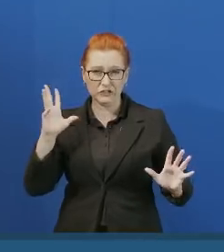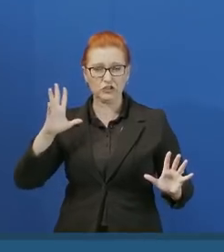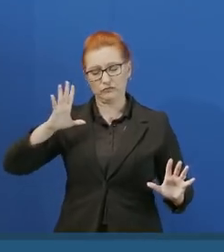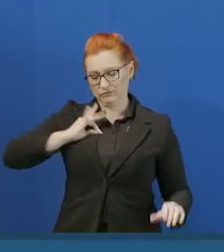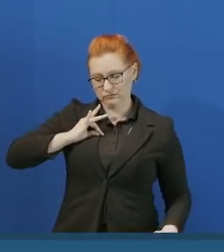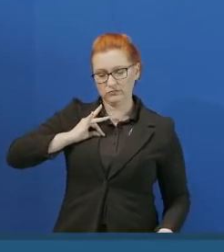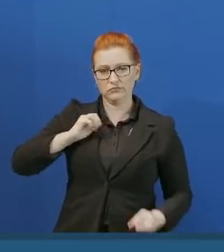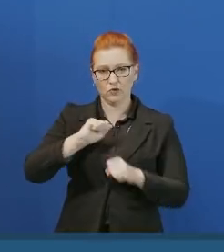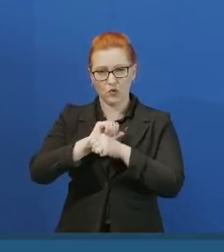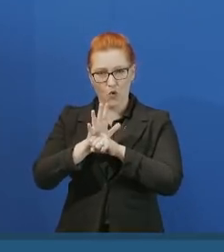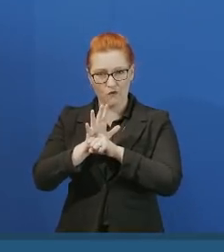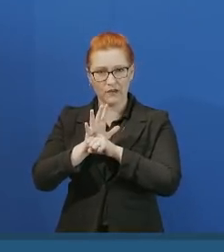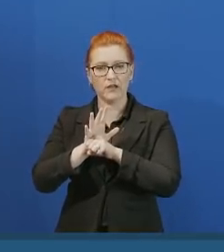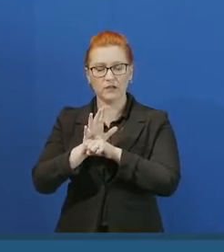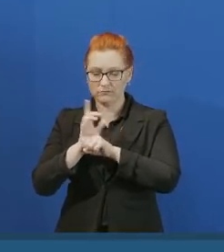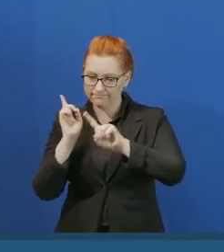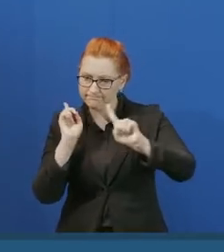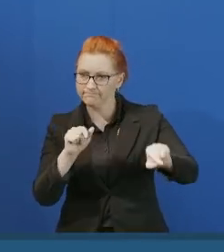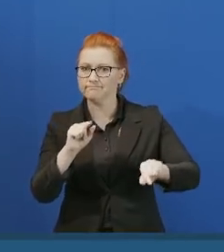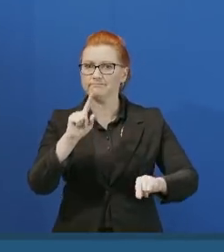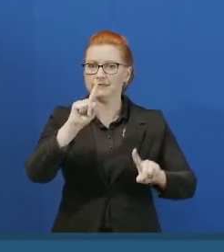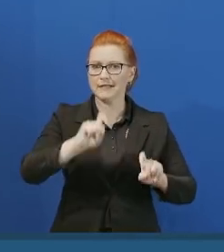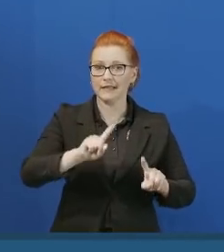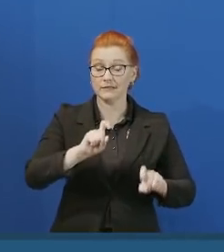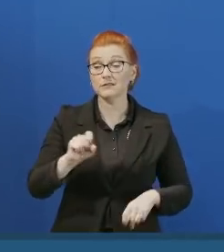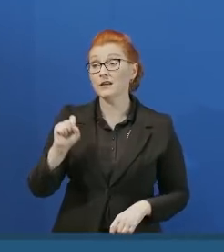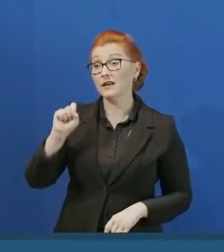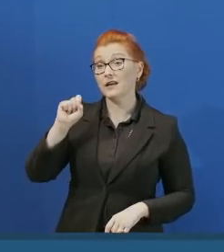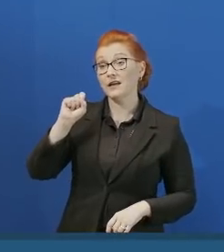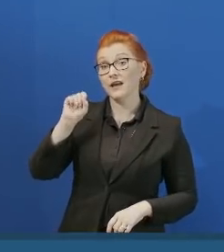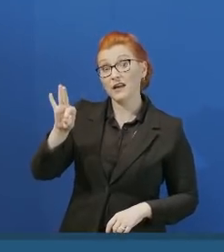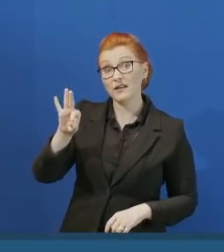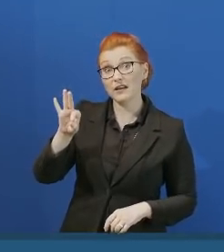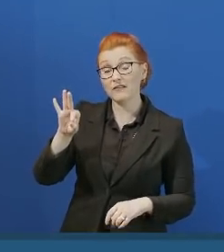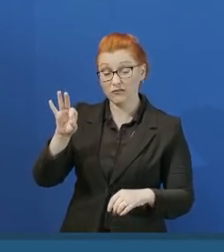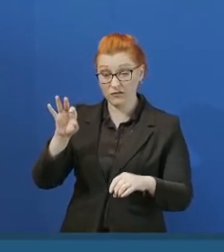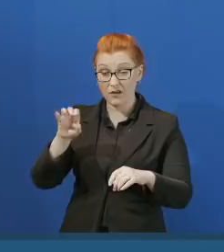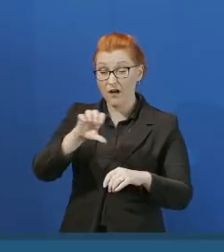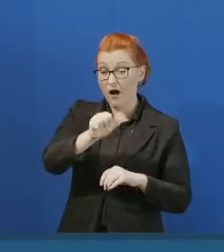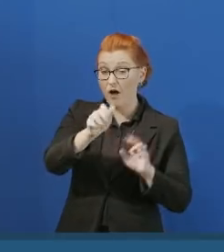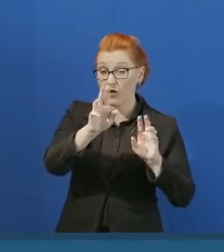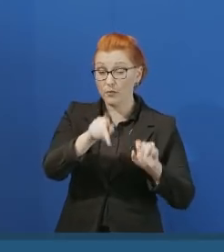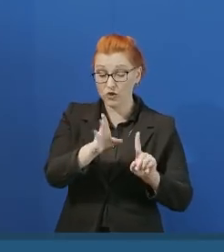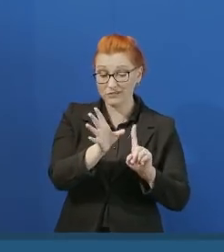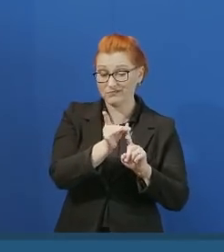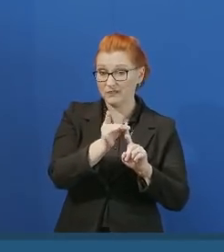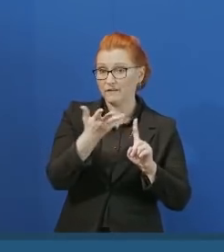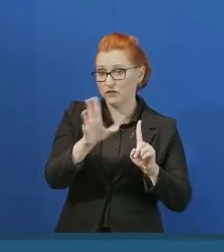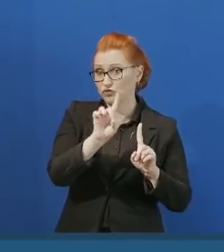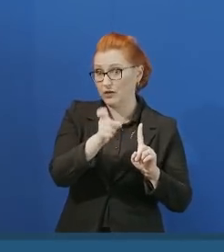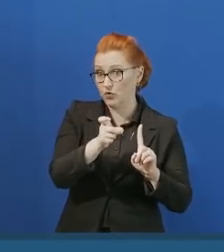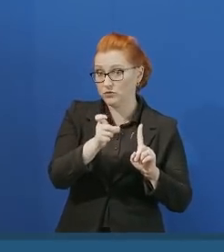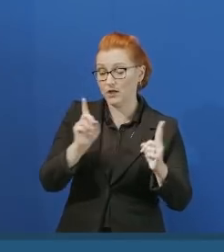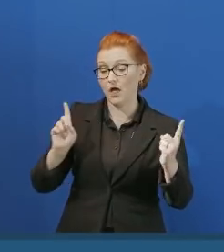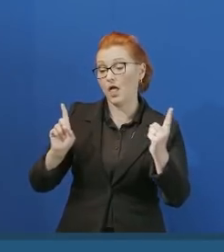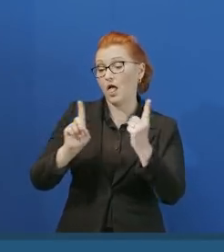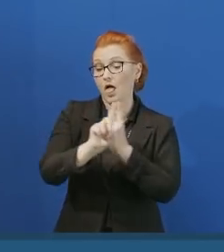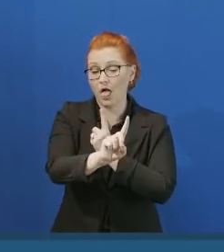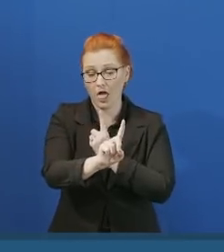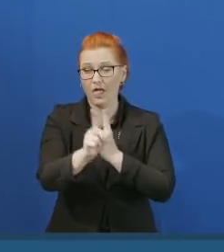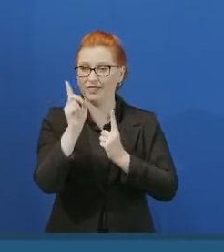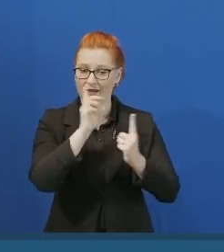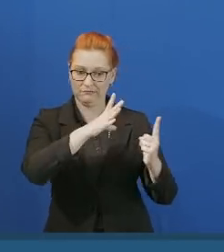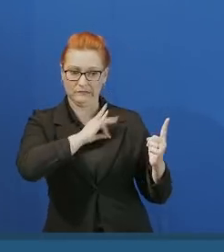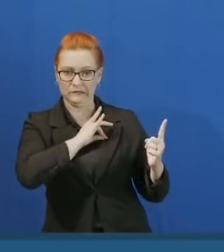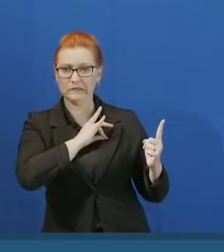to COVID-19, you can be tested. And we will have available tests, thousands and